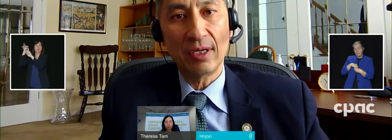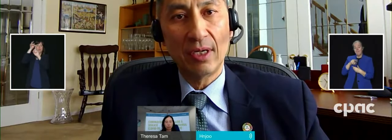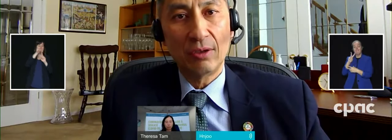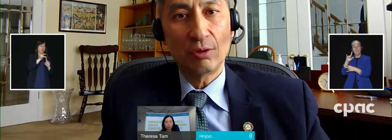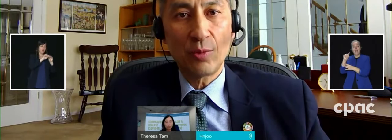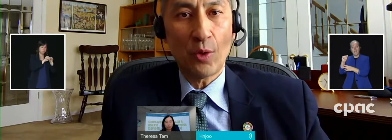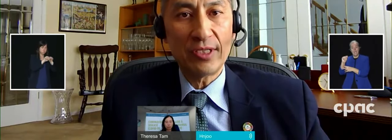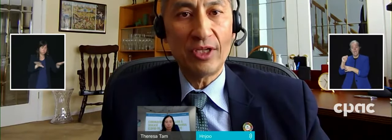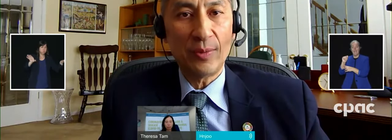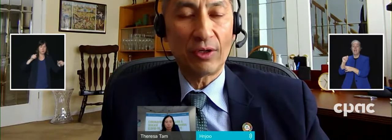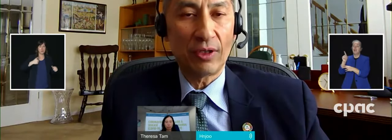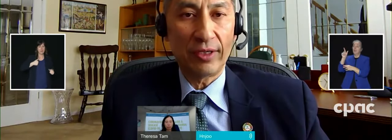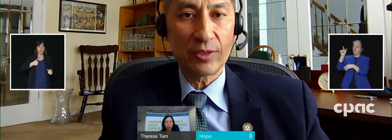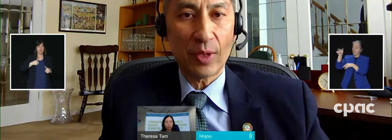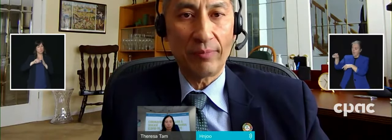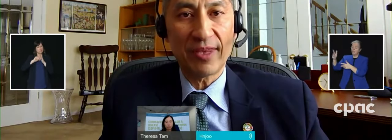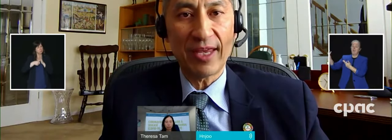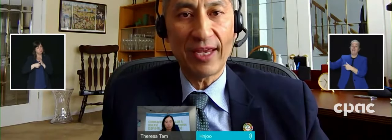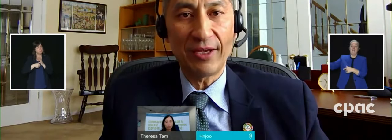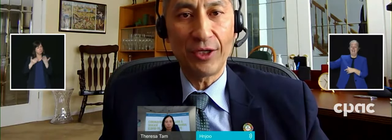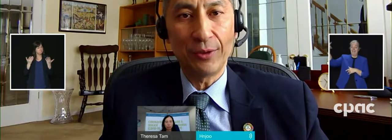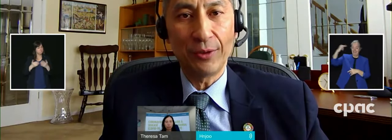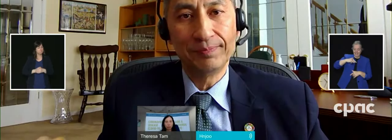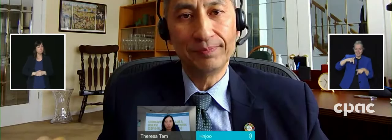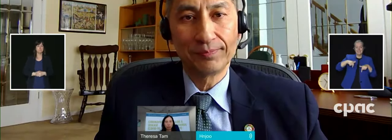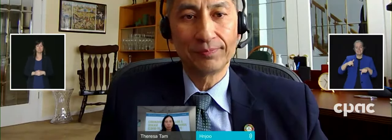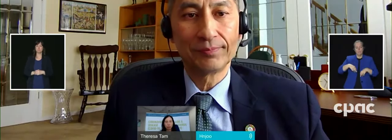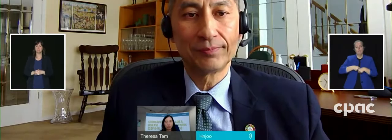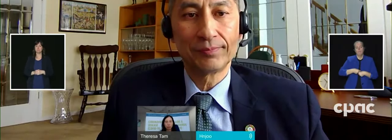think those 2 points need to be underlined as well. Thank you.